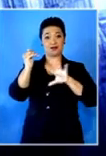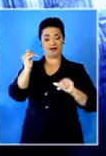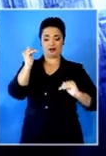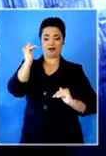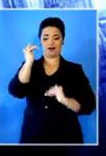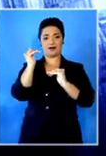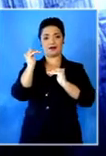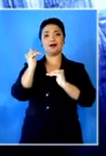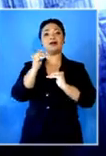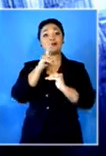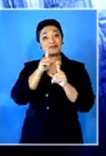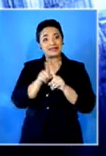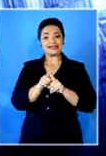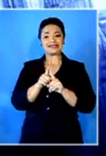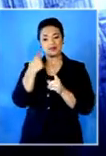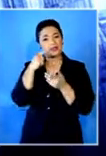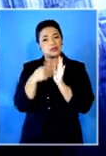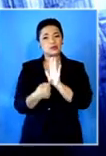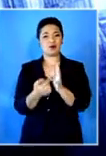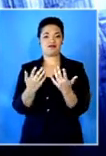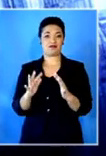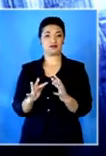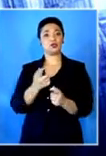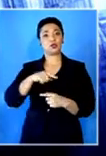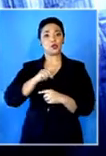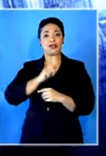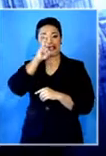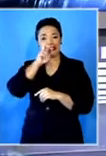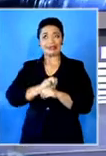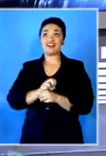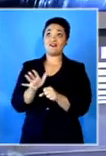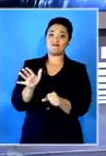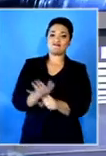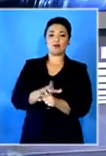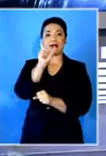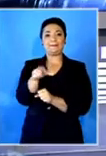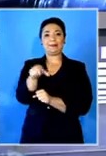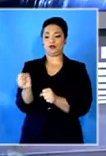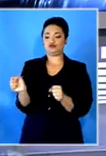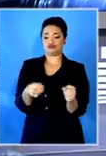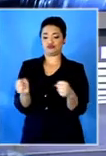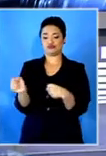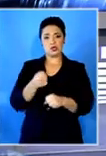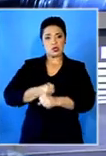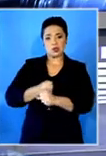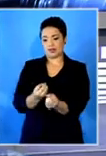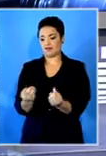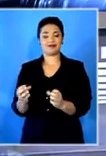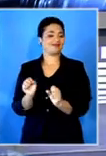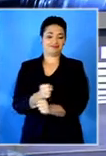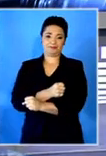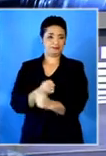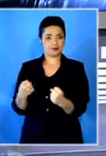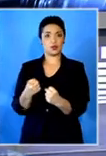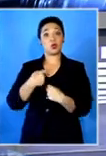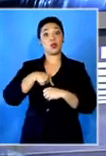the same way, and the results speak for themselves, and that we are still not able to absorb enough people into the economy, and we